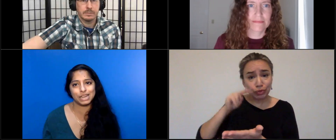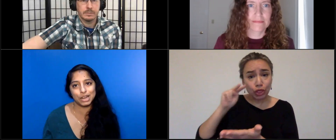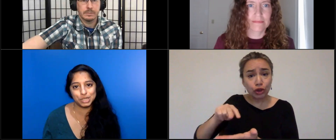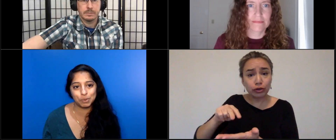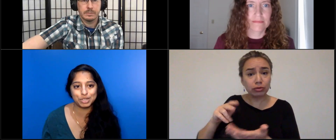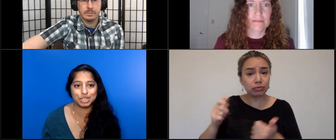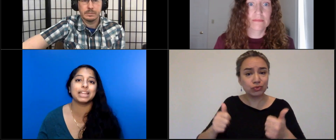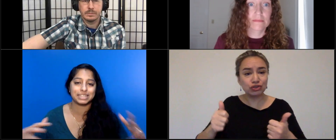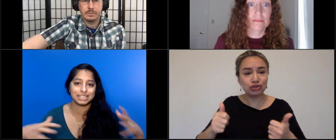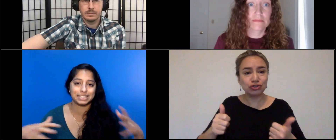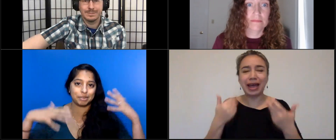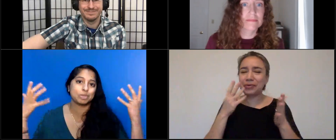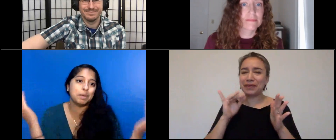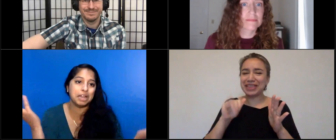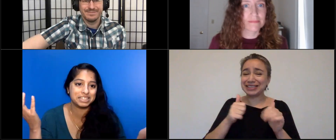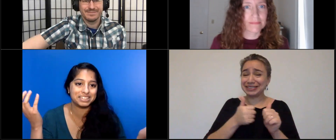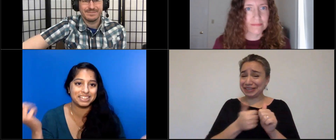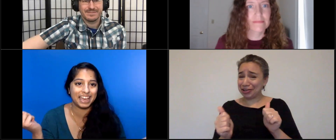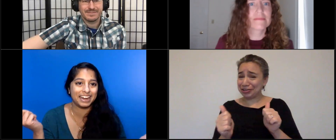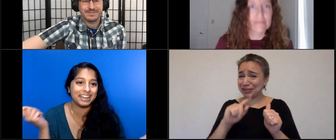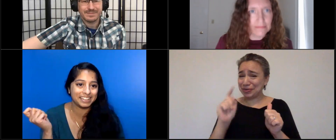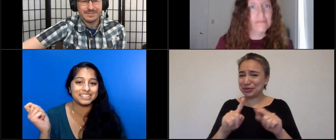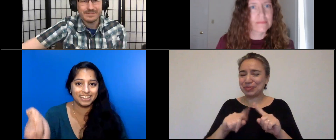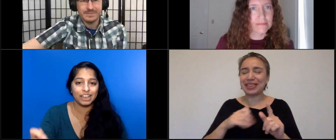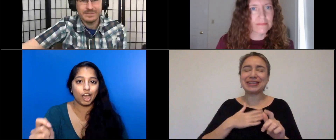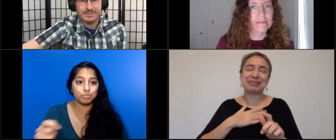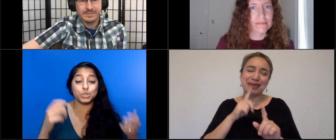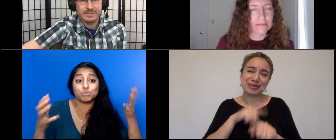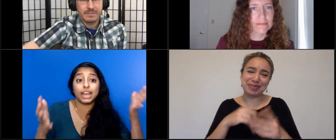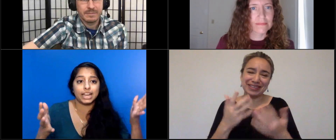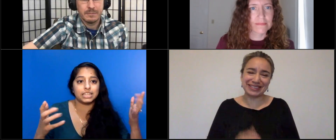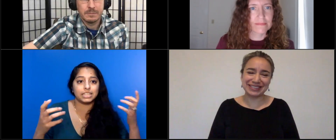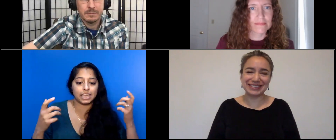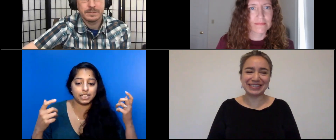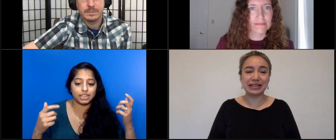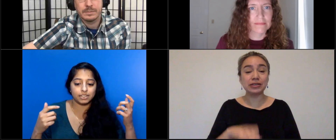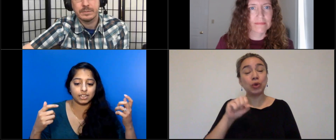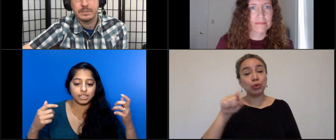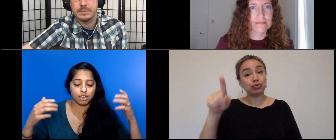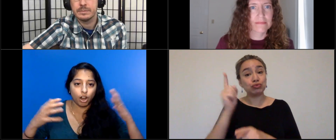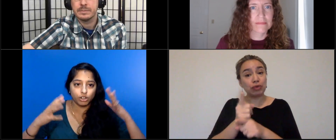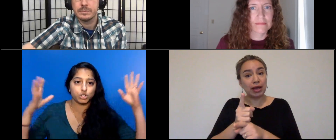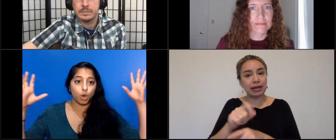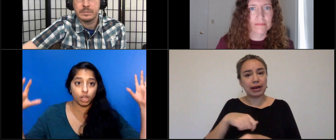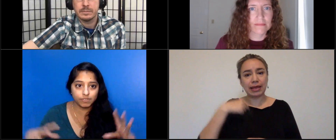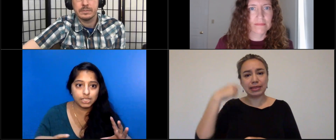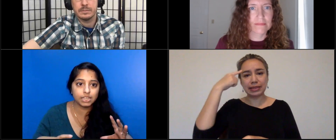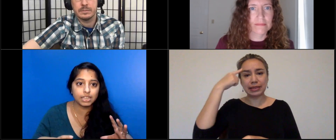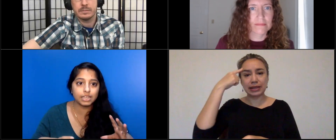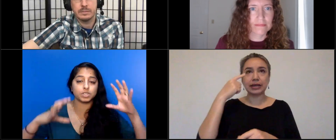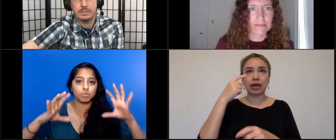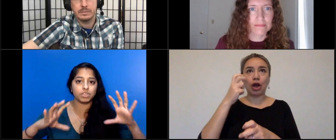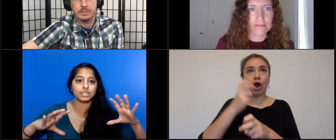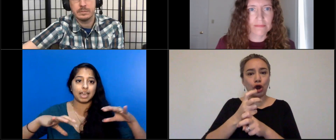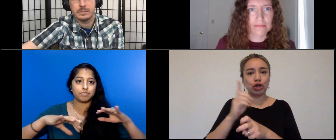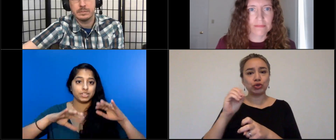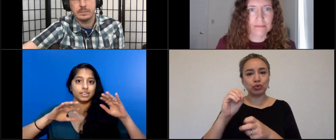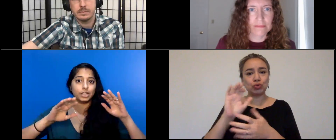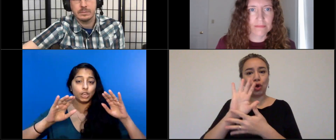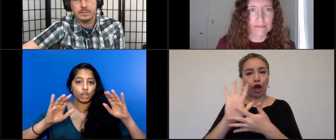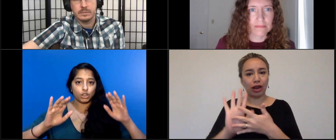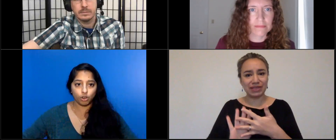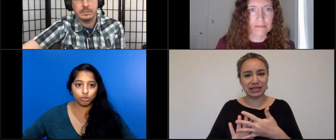don't know if that's dodging the question, but that's like my response to that, I guess. So you're right. I think that it's hard to do all of these things. So some things